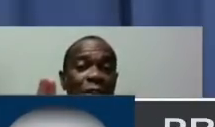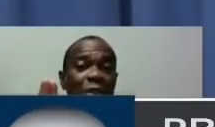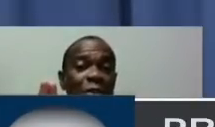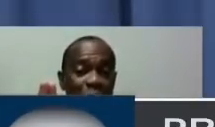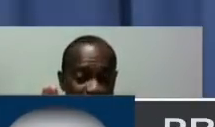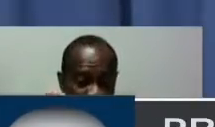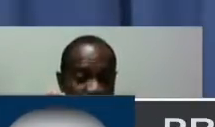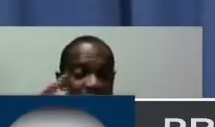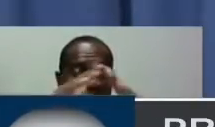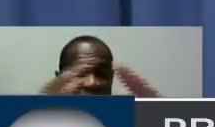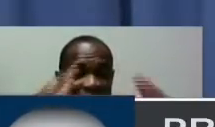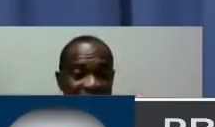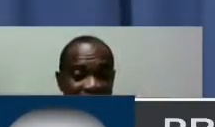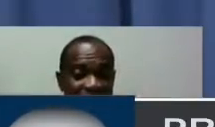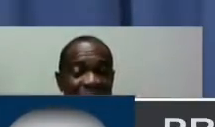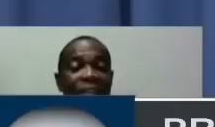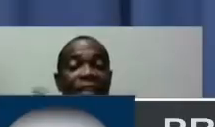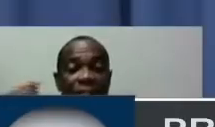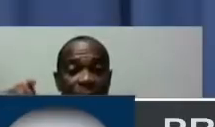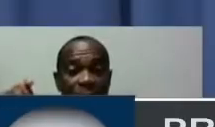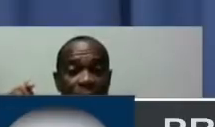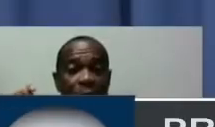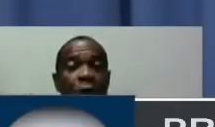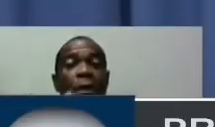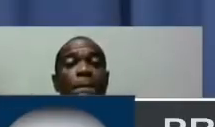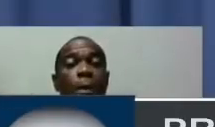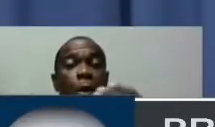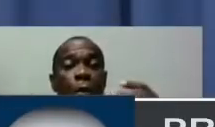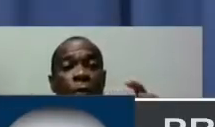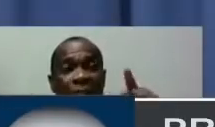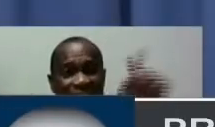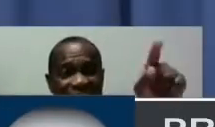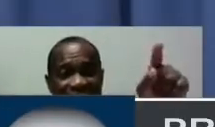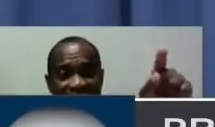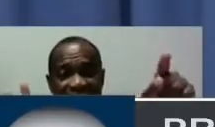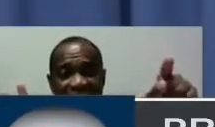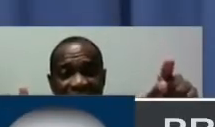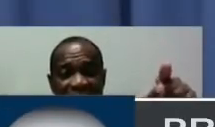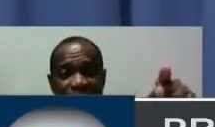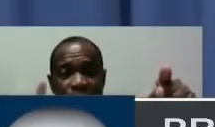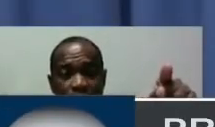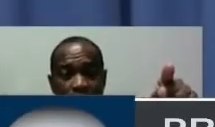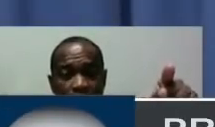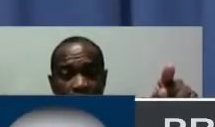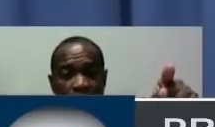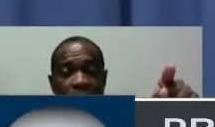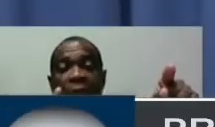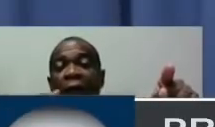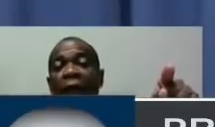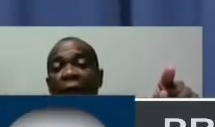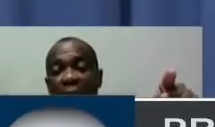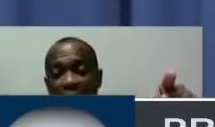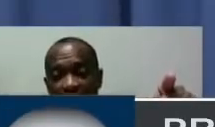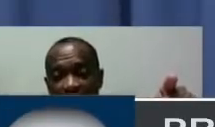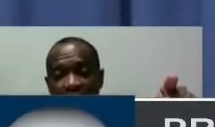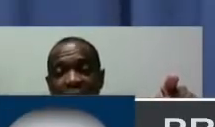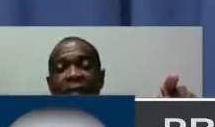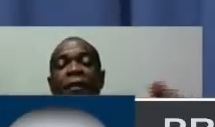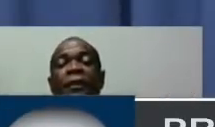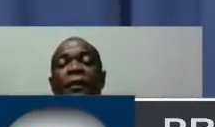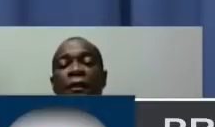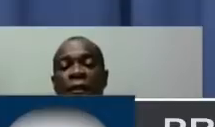both at the fort and at the hospital, for 6 new ICU patients. So Tobago